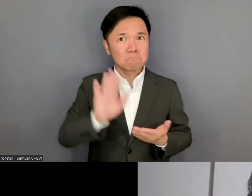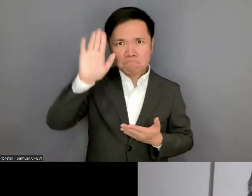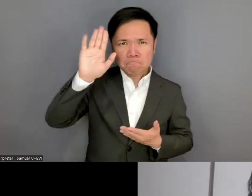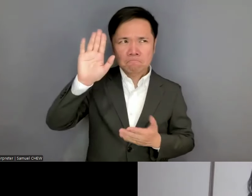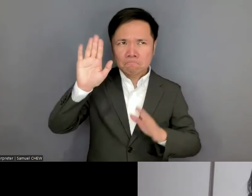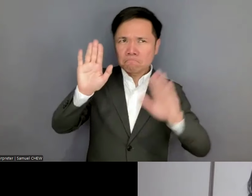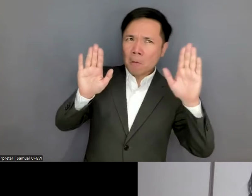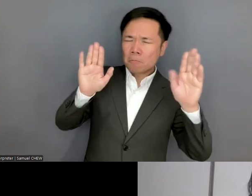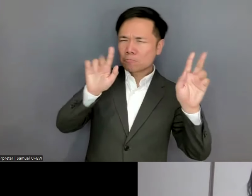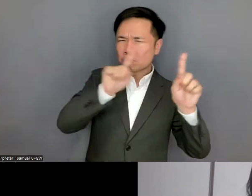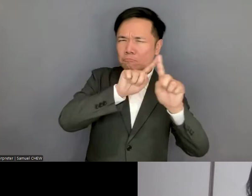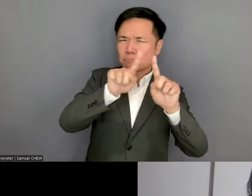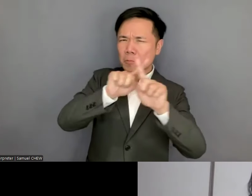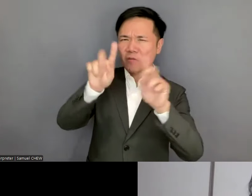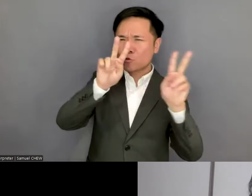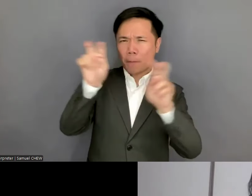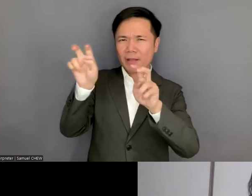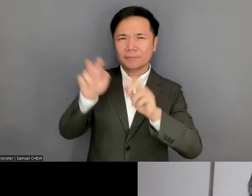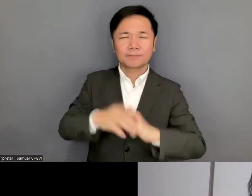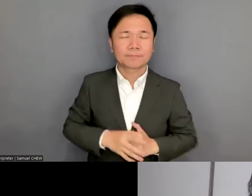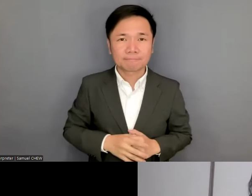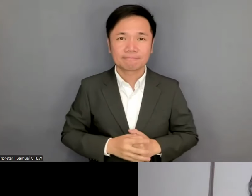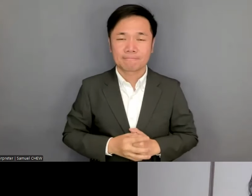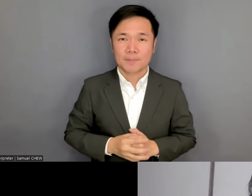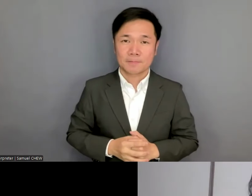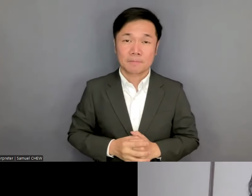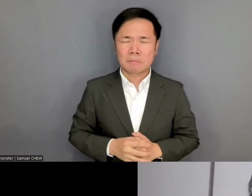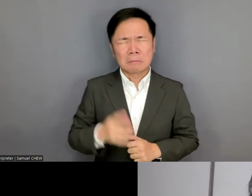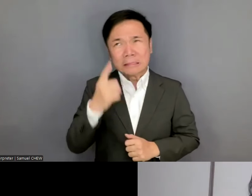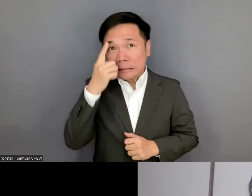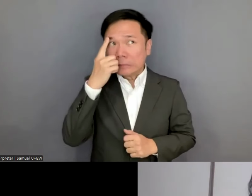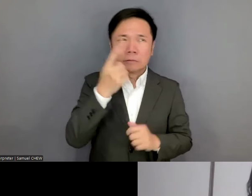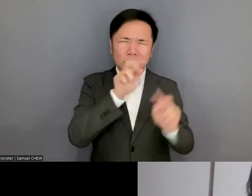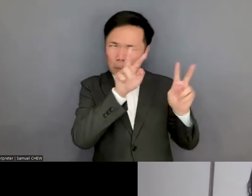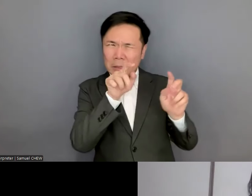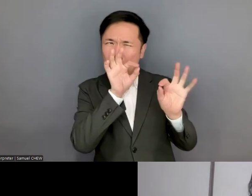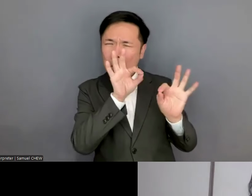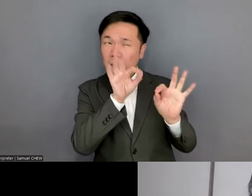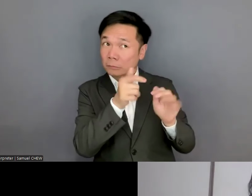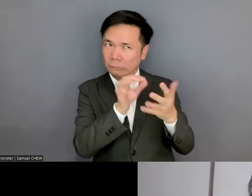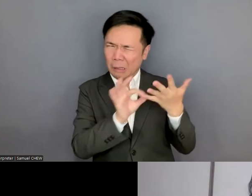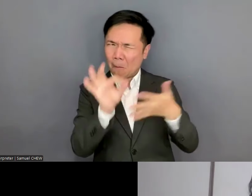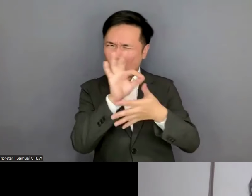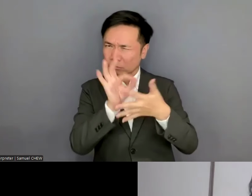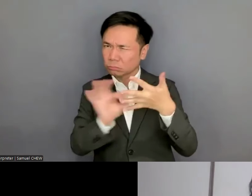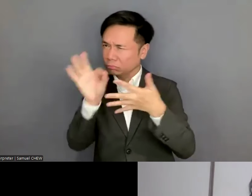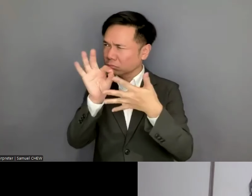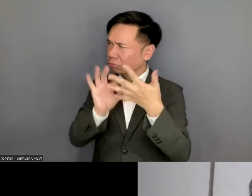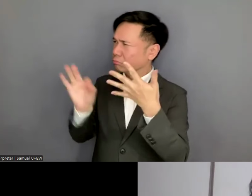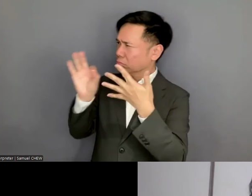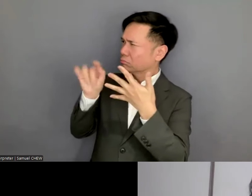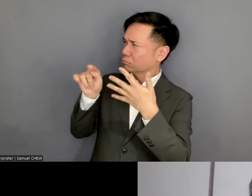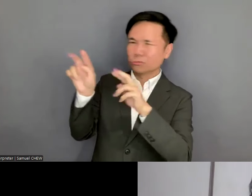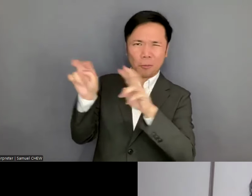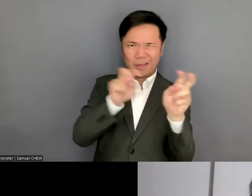the momento topics preocupados. that we were worried about. La cumbre duró 24 So horas this y cada quien habló de